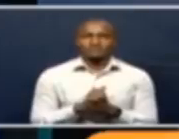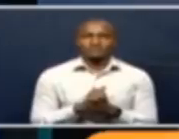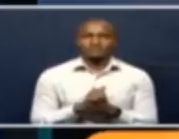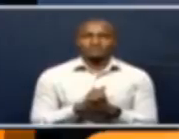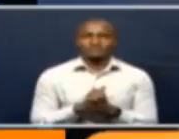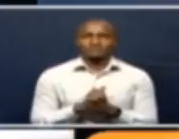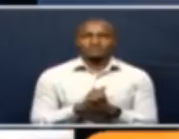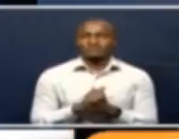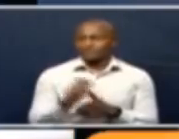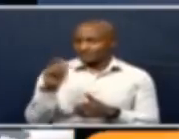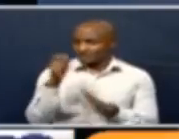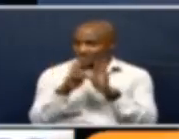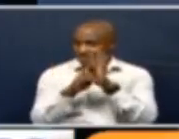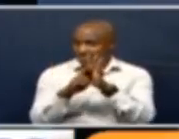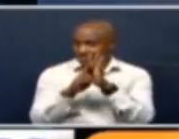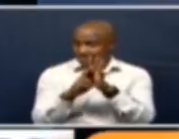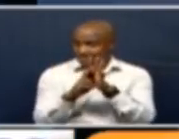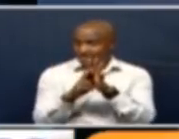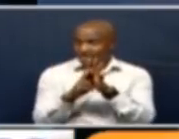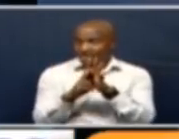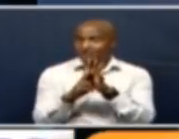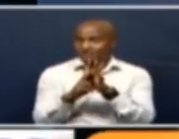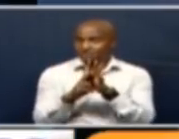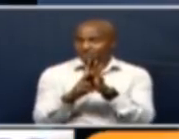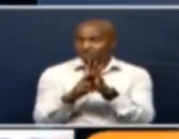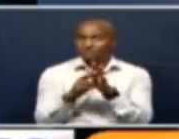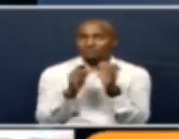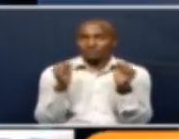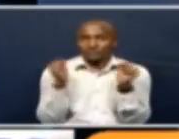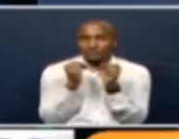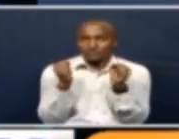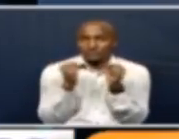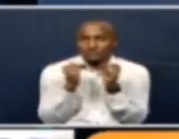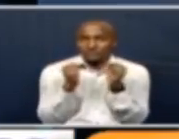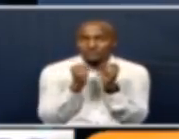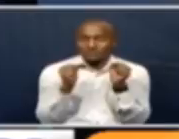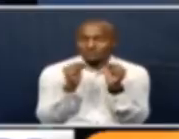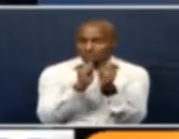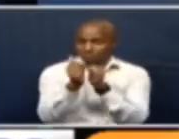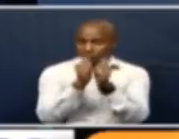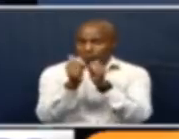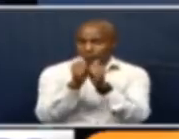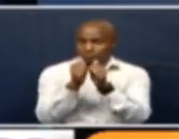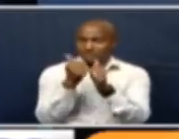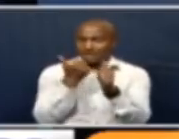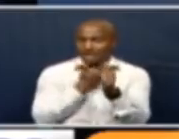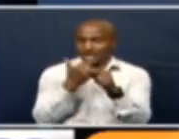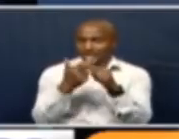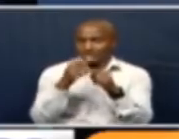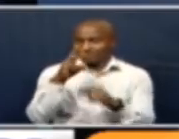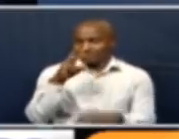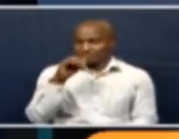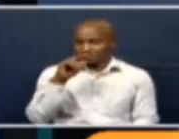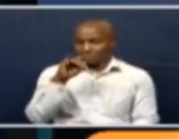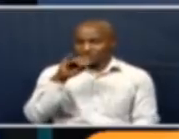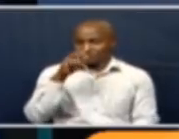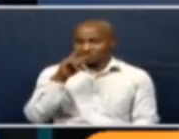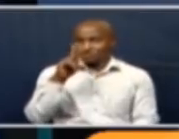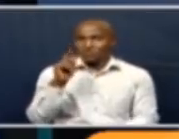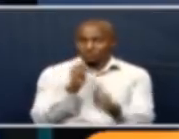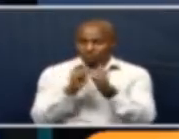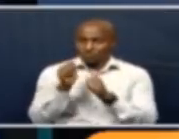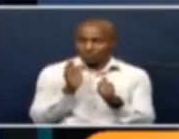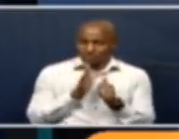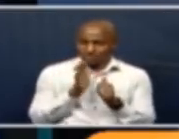Kenya's only representative in the Pyeongchang Winter Games, Sabrina Wanjiku, competed in the women's